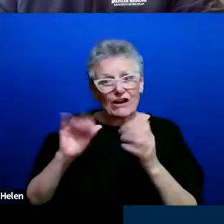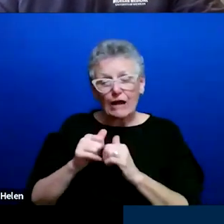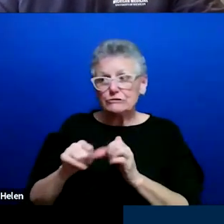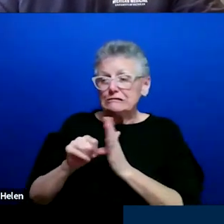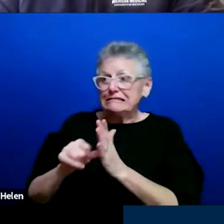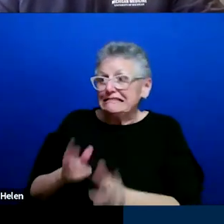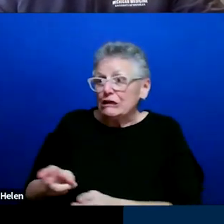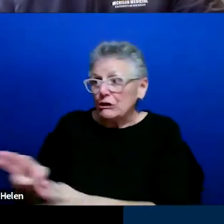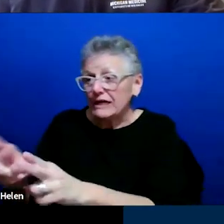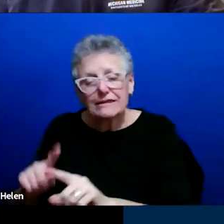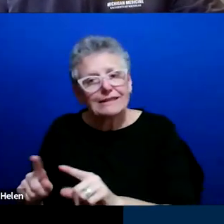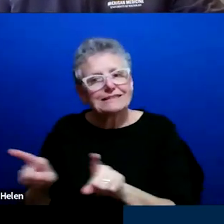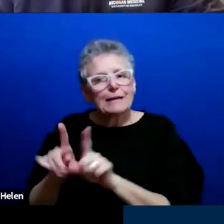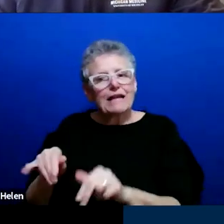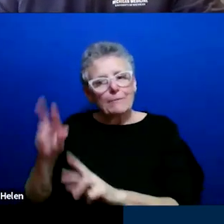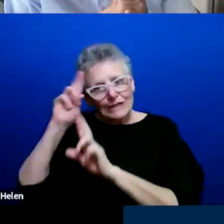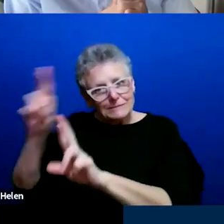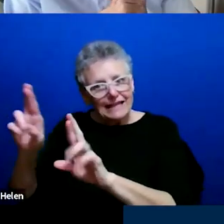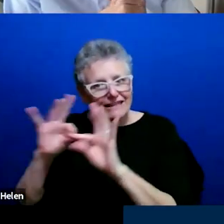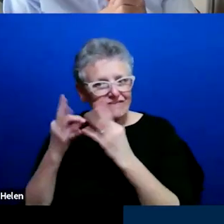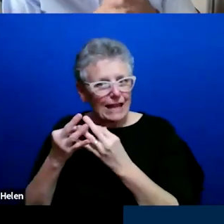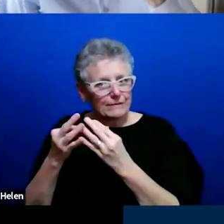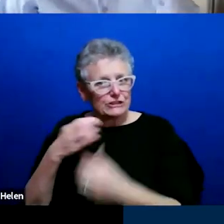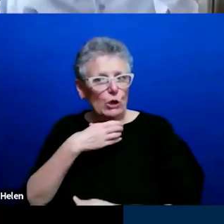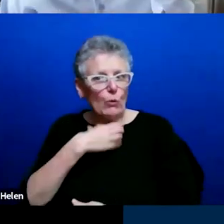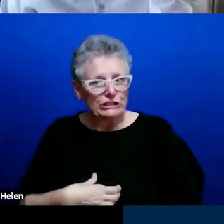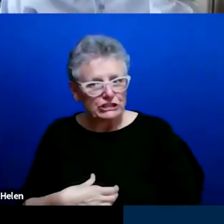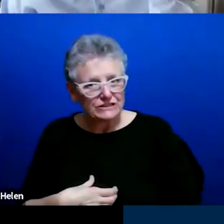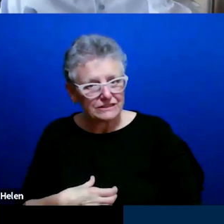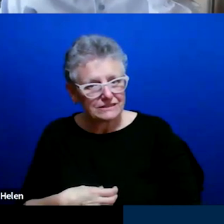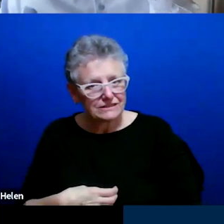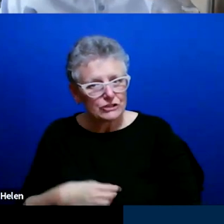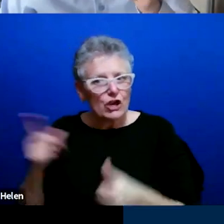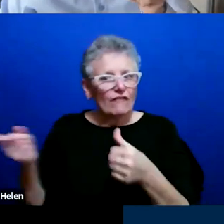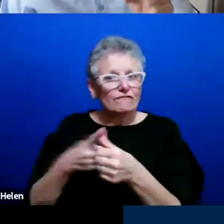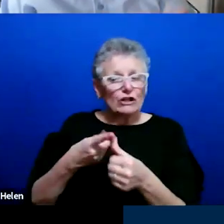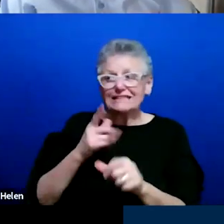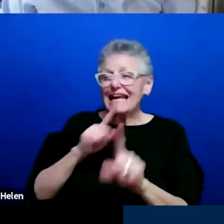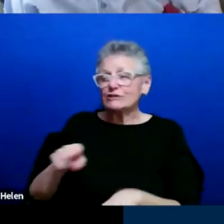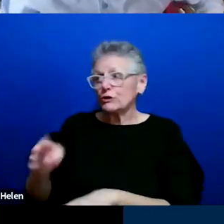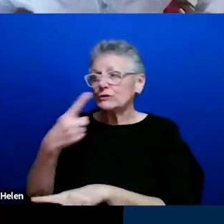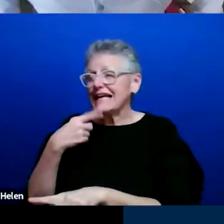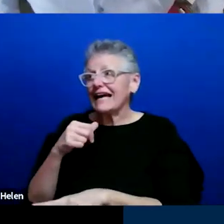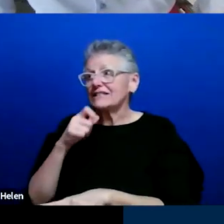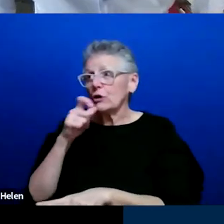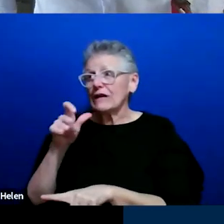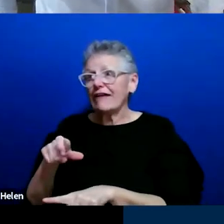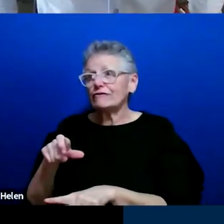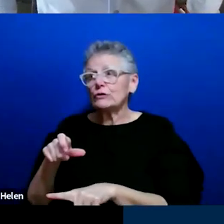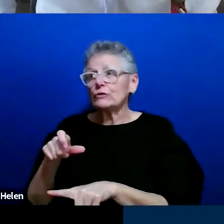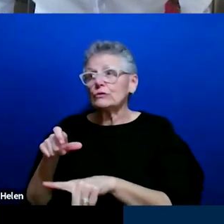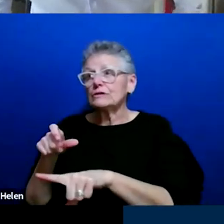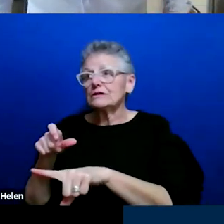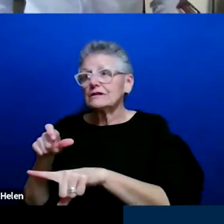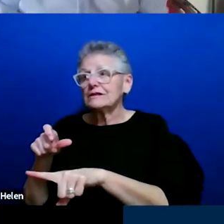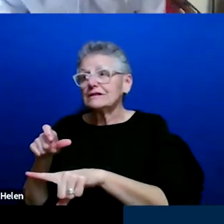while respecting family wishes. So the thing that stuck out to me was reconciling, because